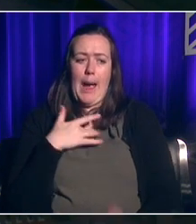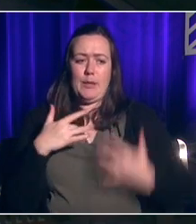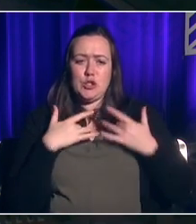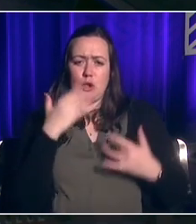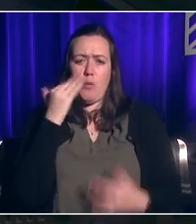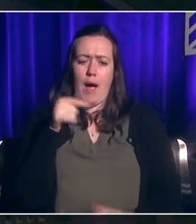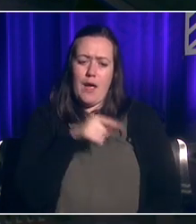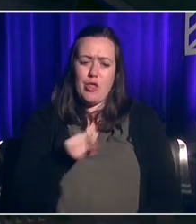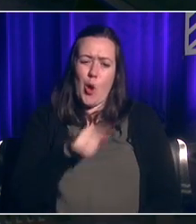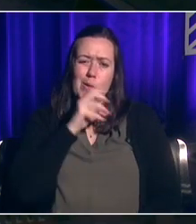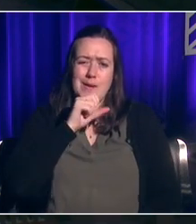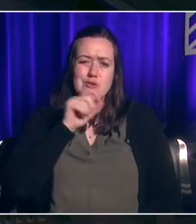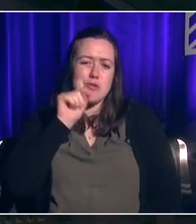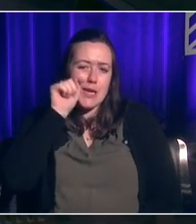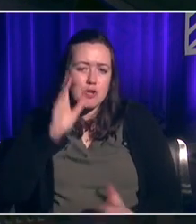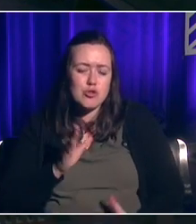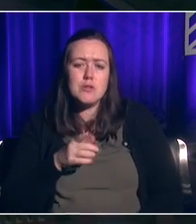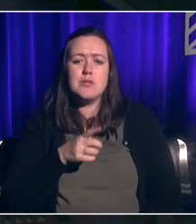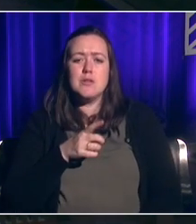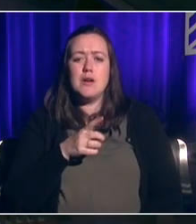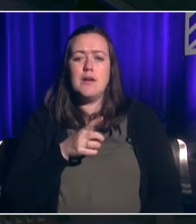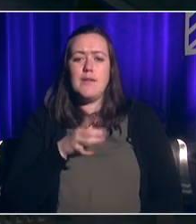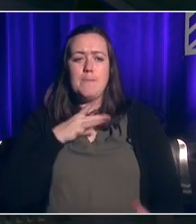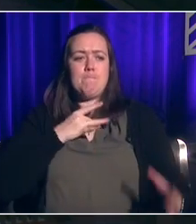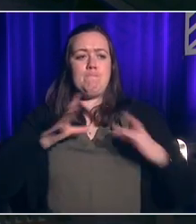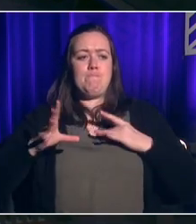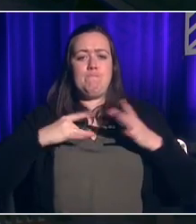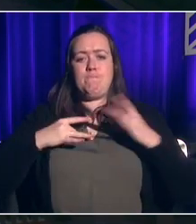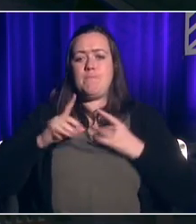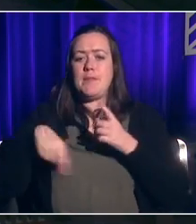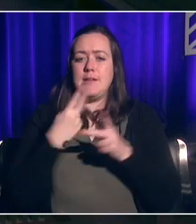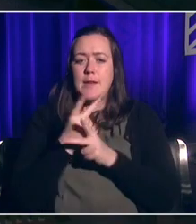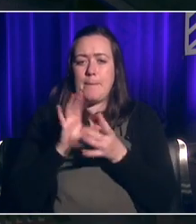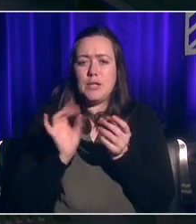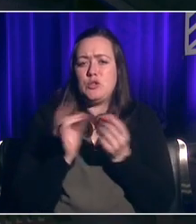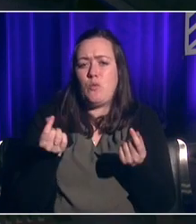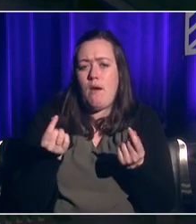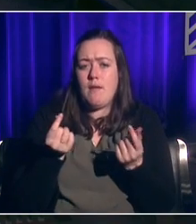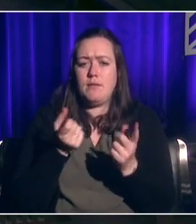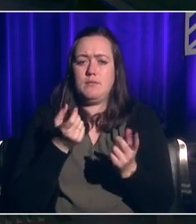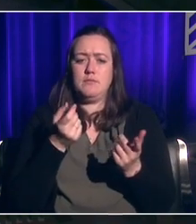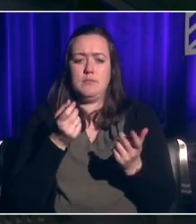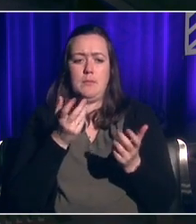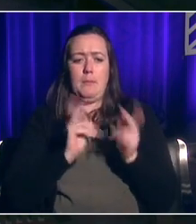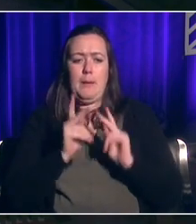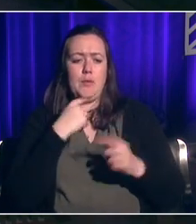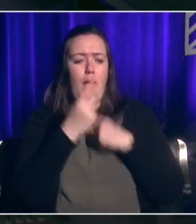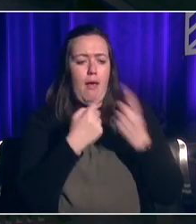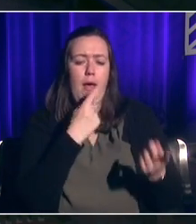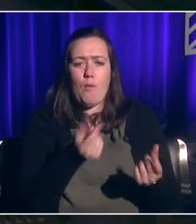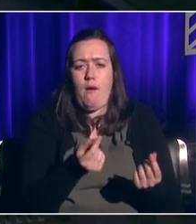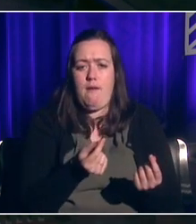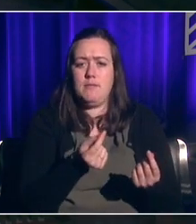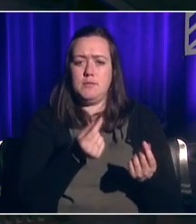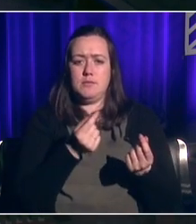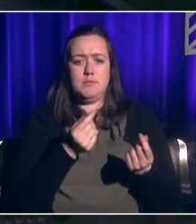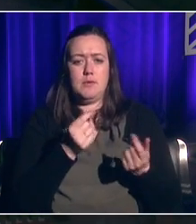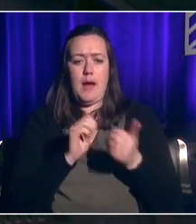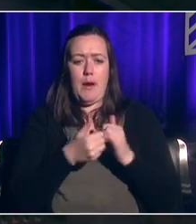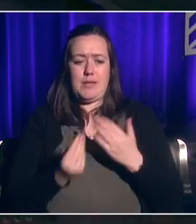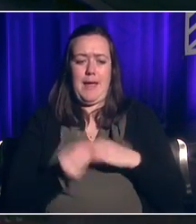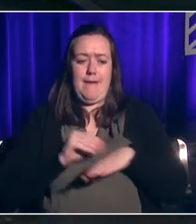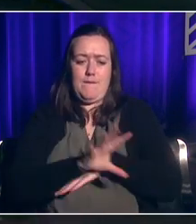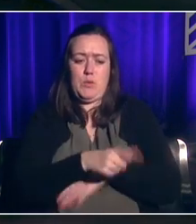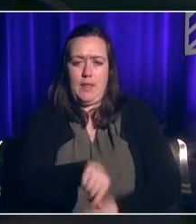day in the schoolyard of who people think they are and what their possibility is. And that is not the America I know. I